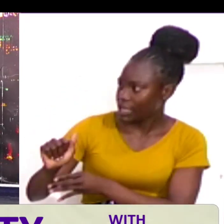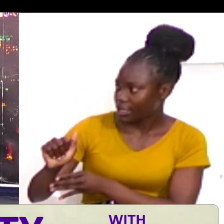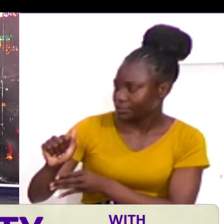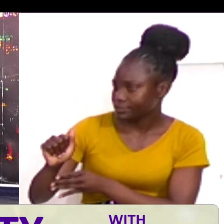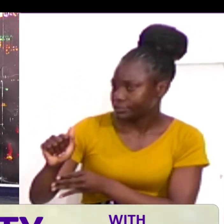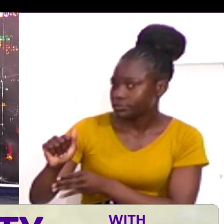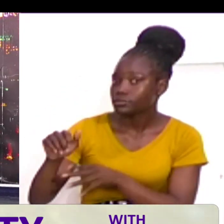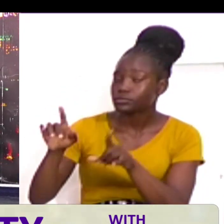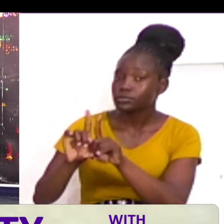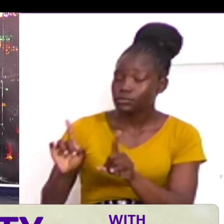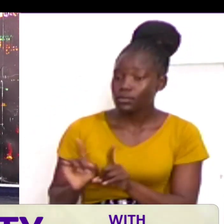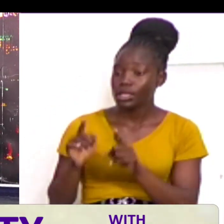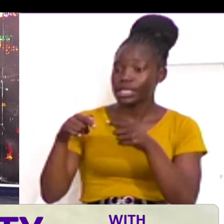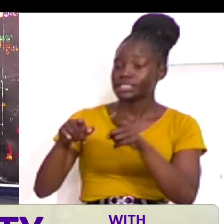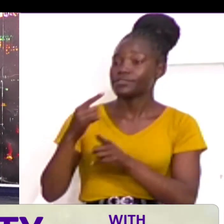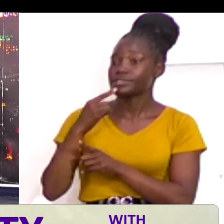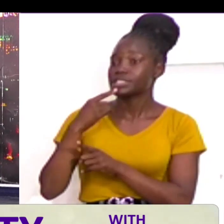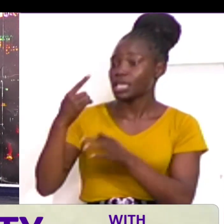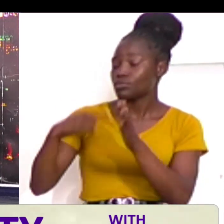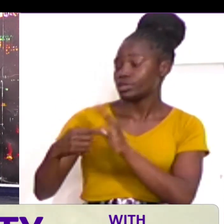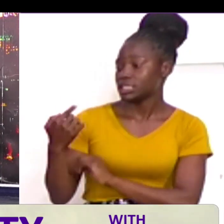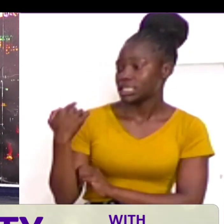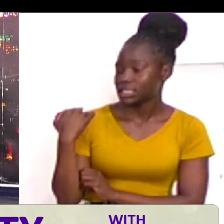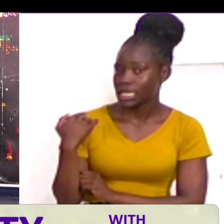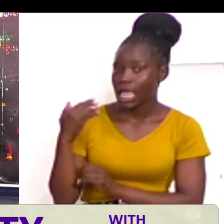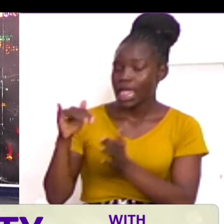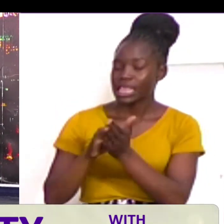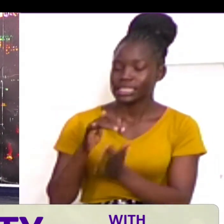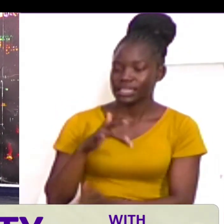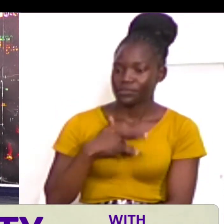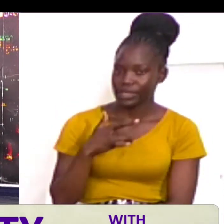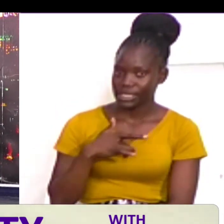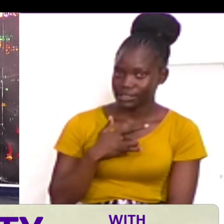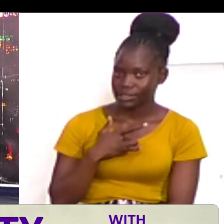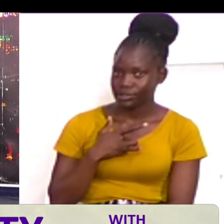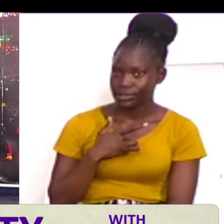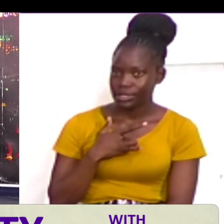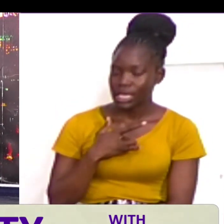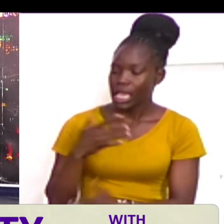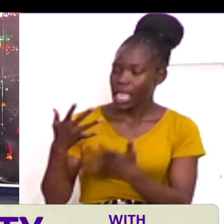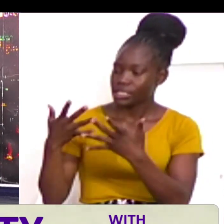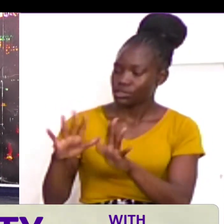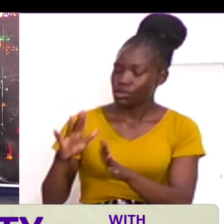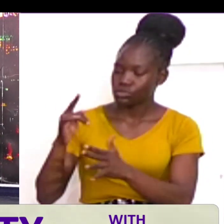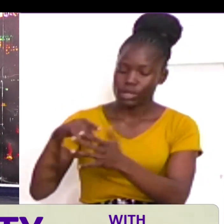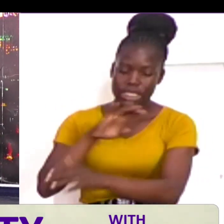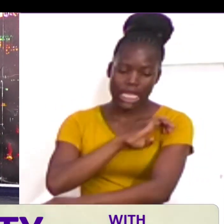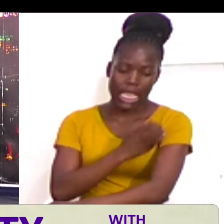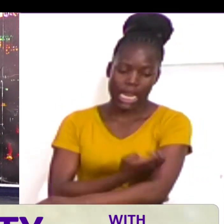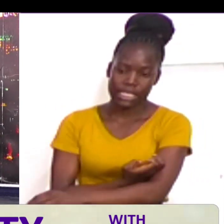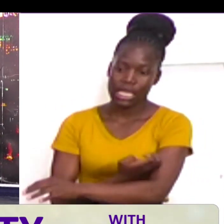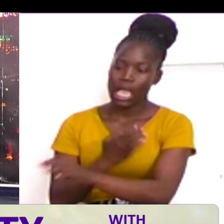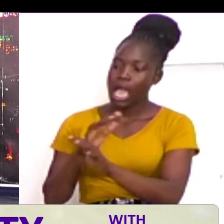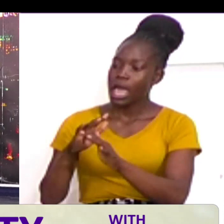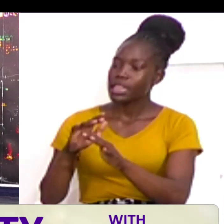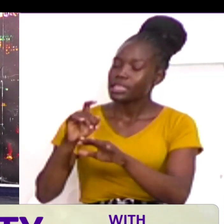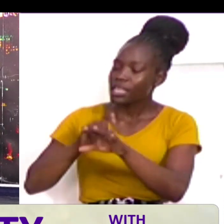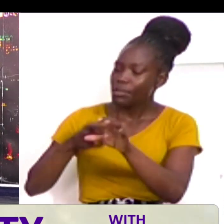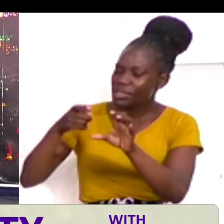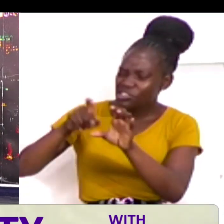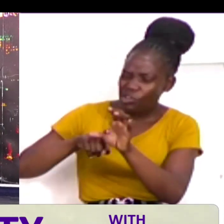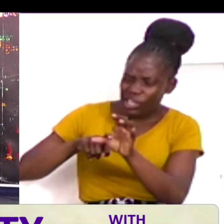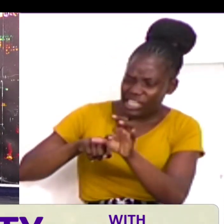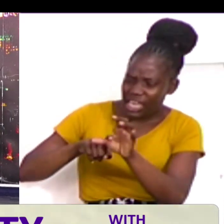again, he himself said yesterday that he felt that he has lost some energy. Right. The way he came is